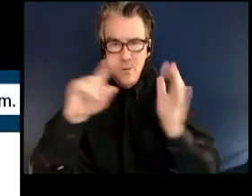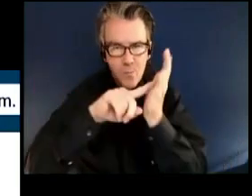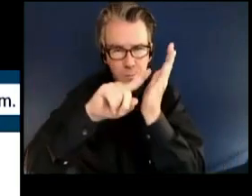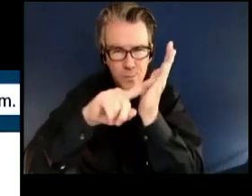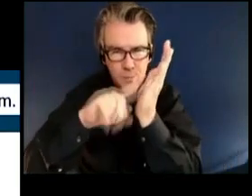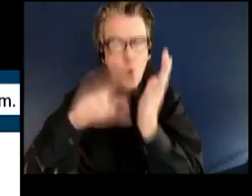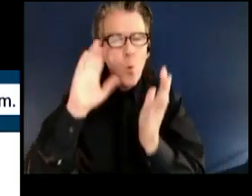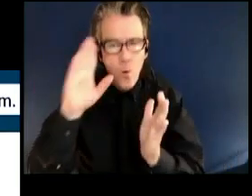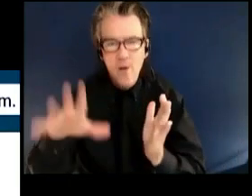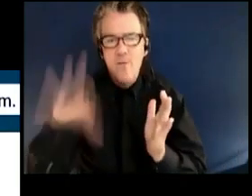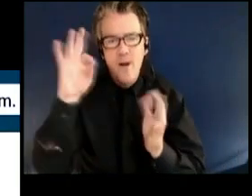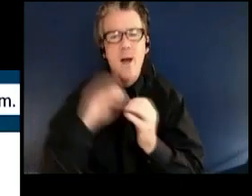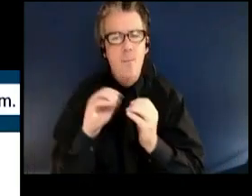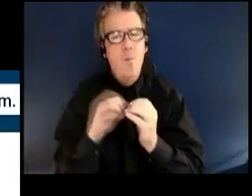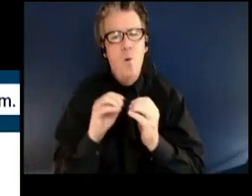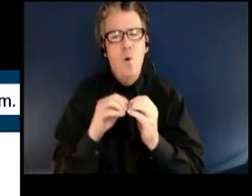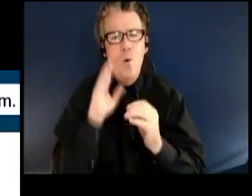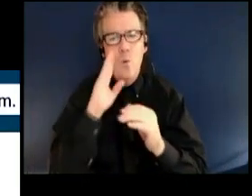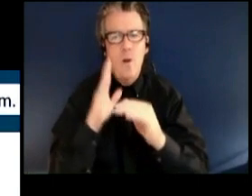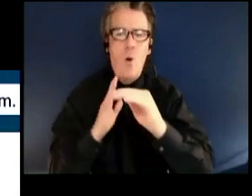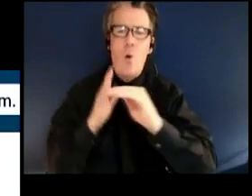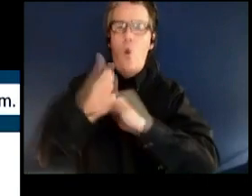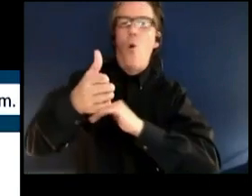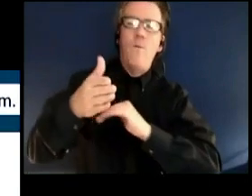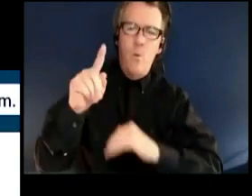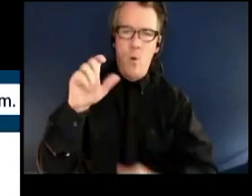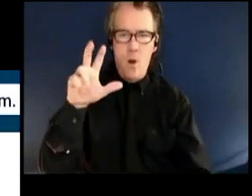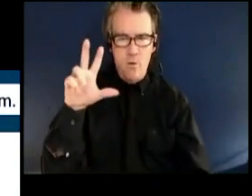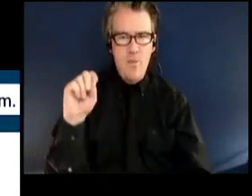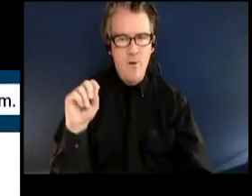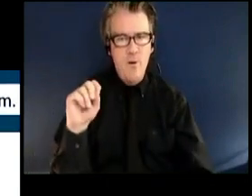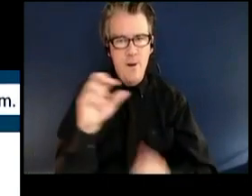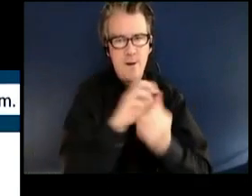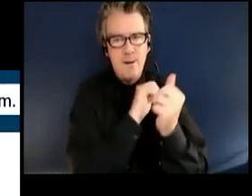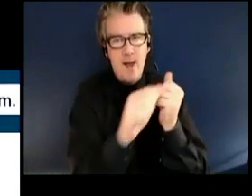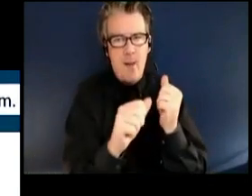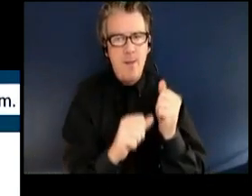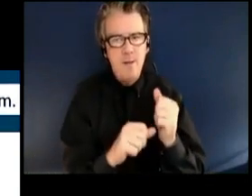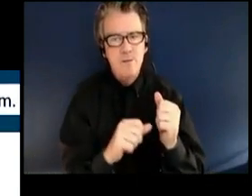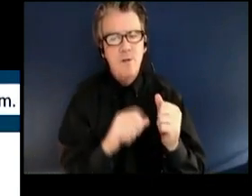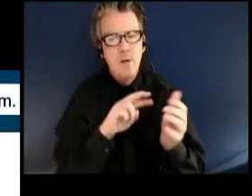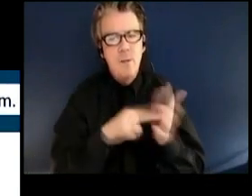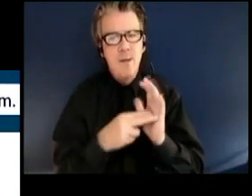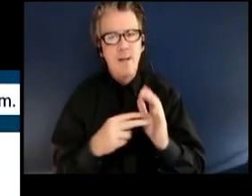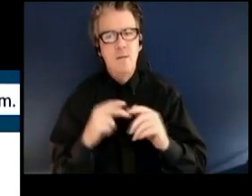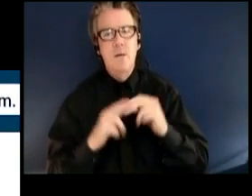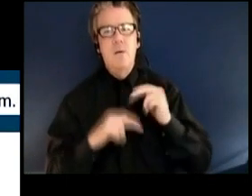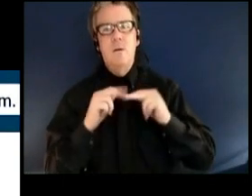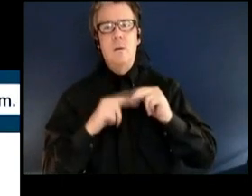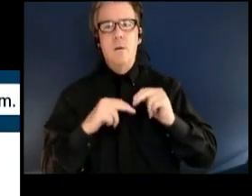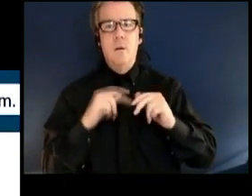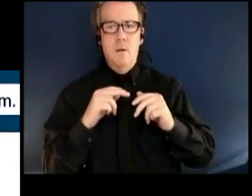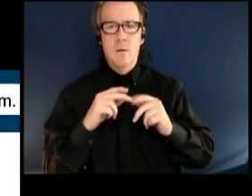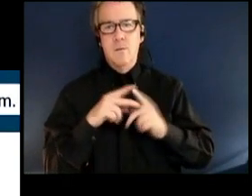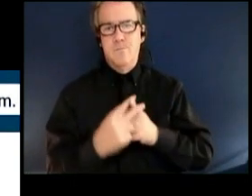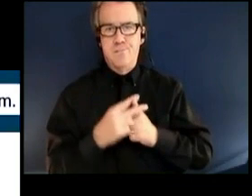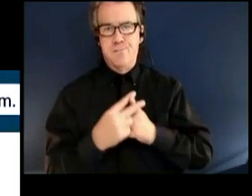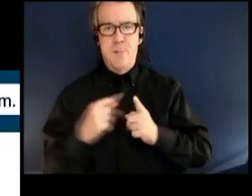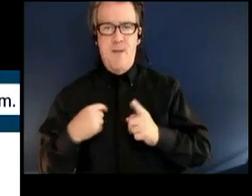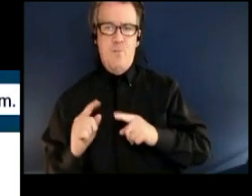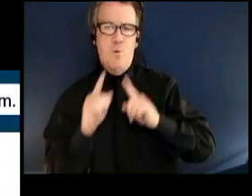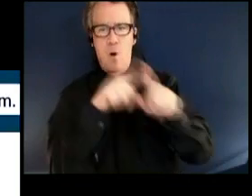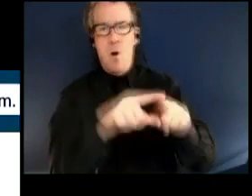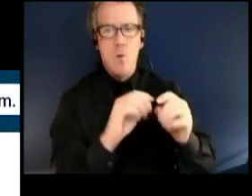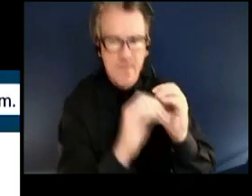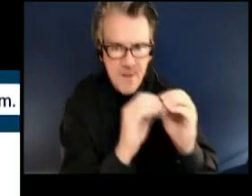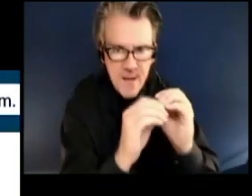you. And so far, we've received 130 damage or hazard cases. There's a number of them listed here or displayed here